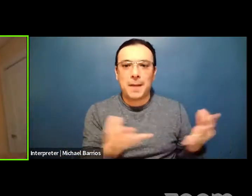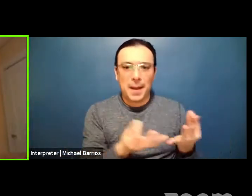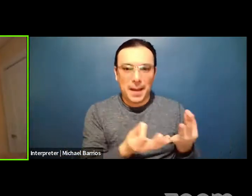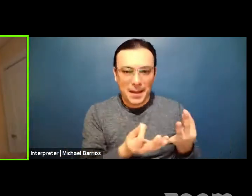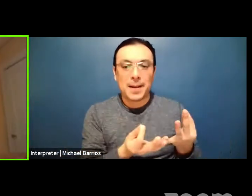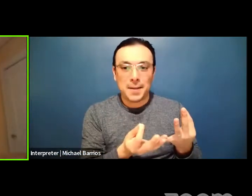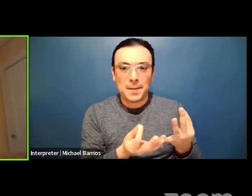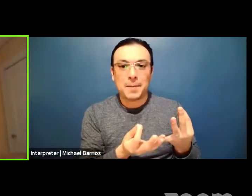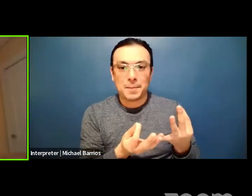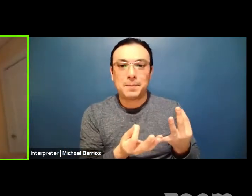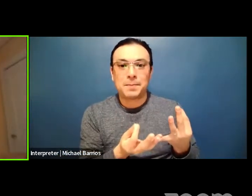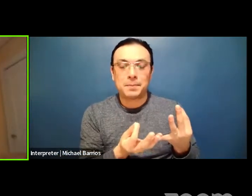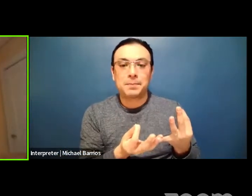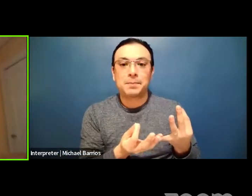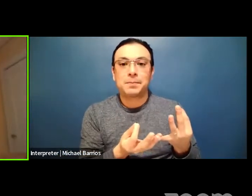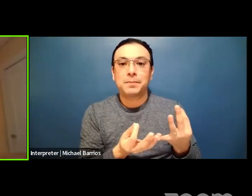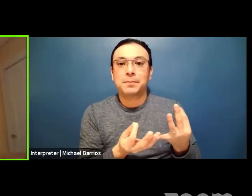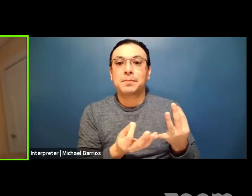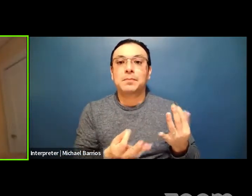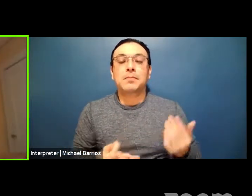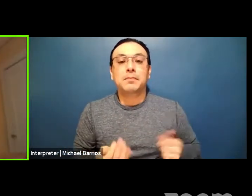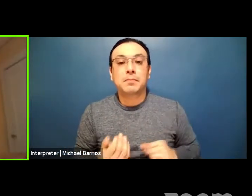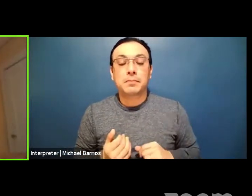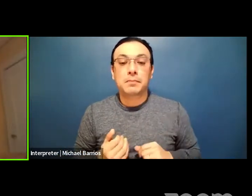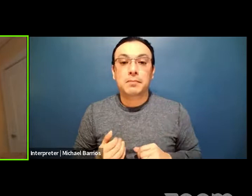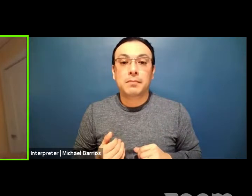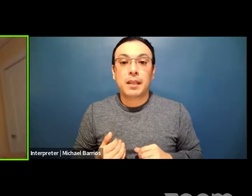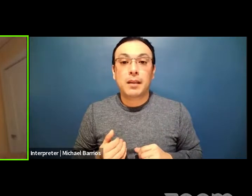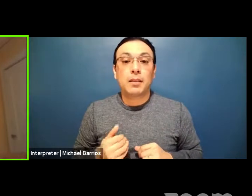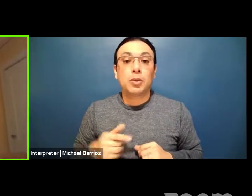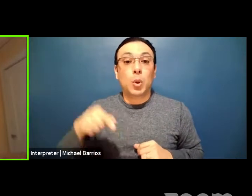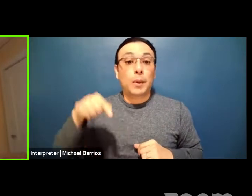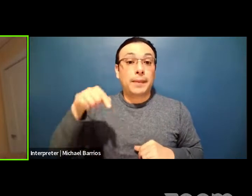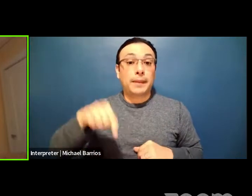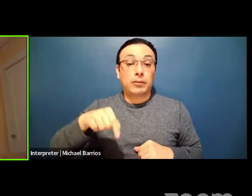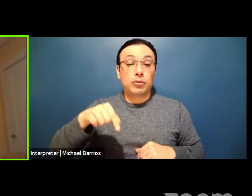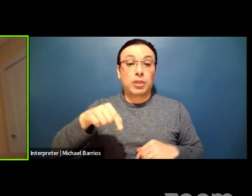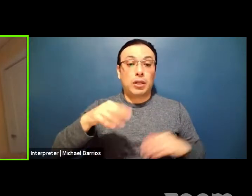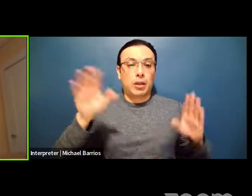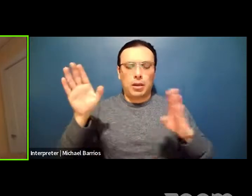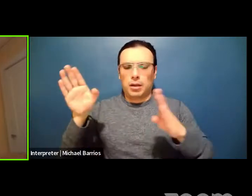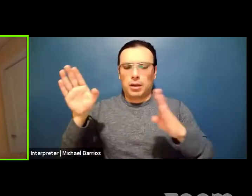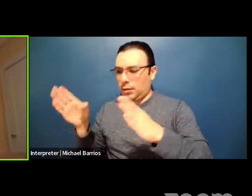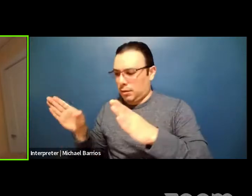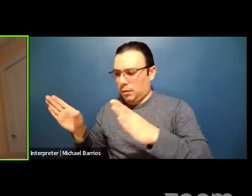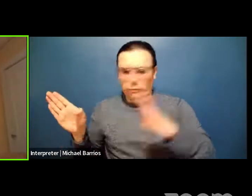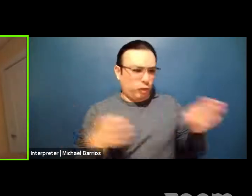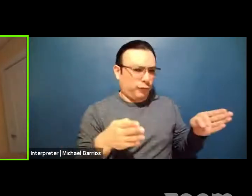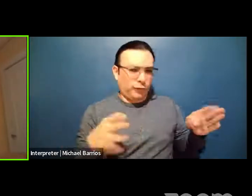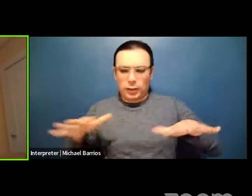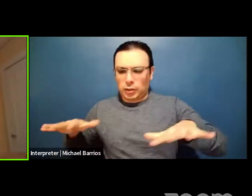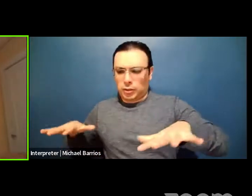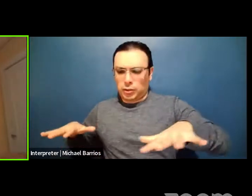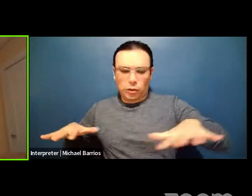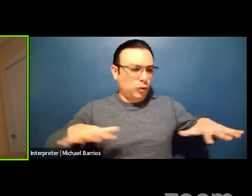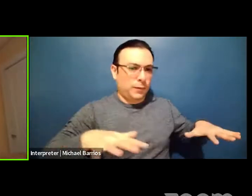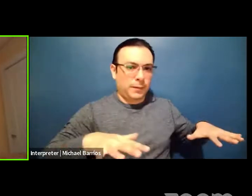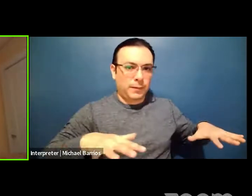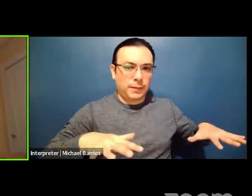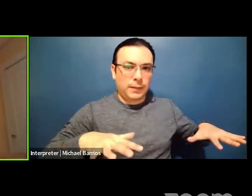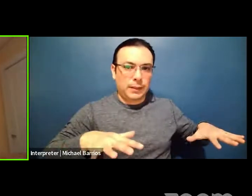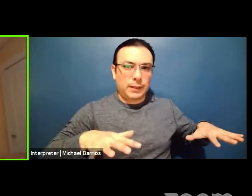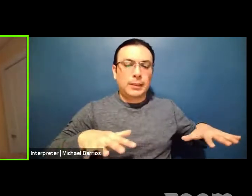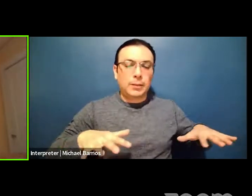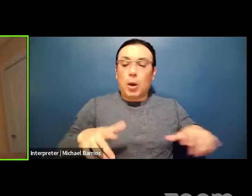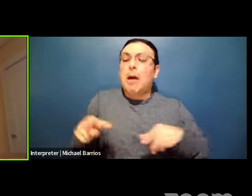This shift strikes me as important. There's a way in which using the prenatal testing